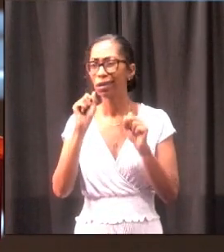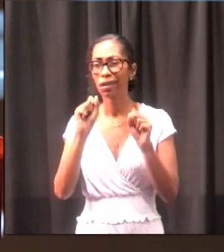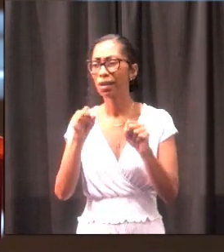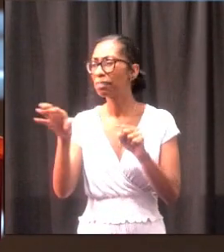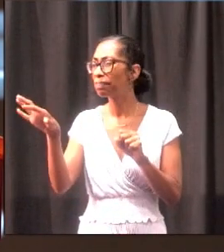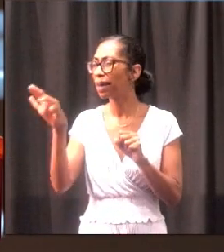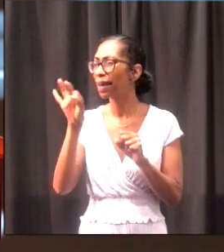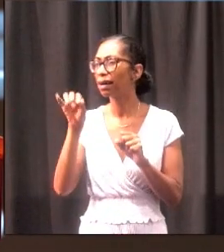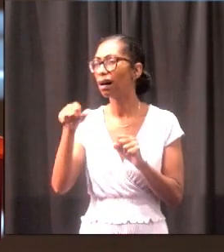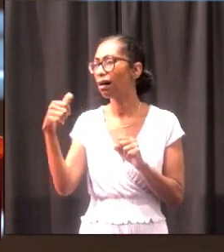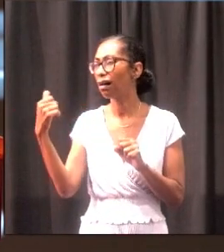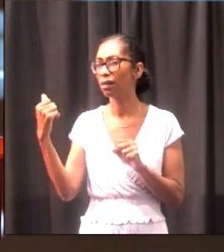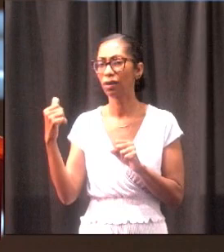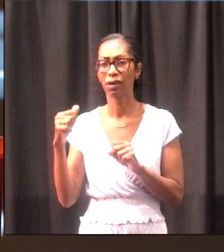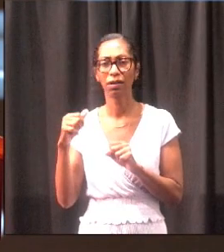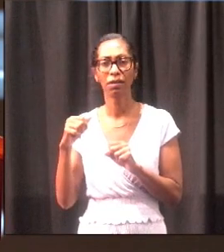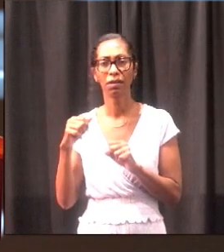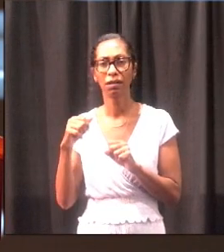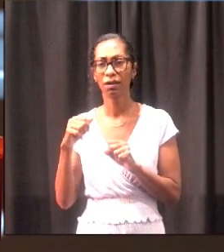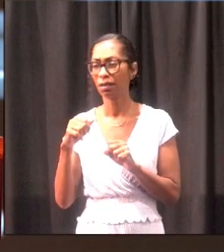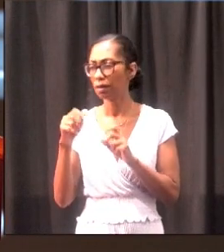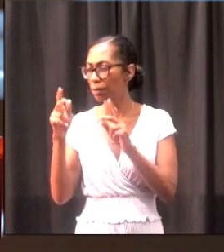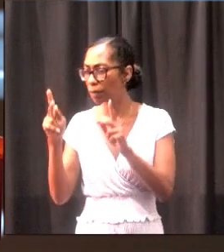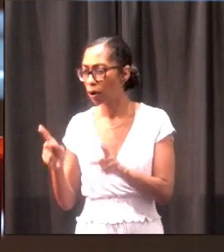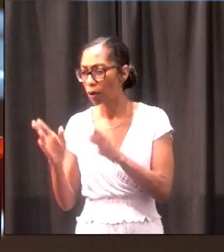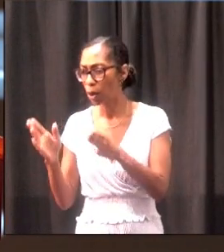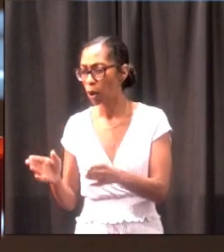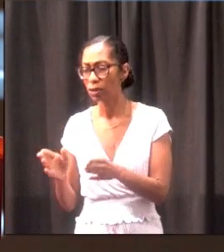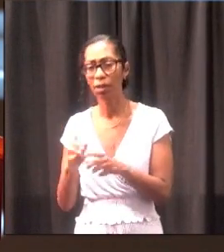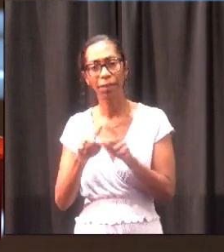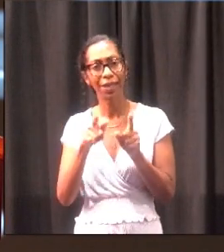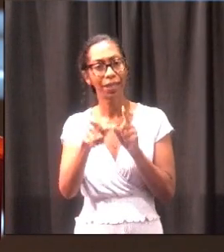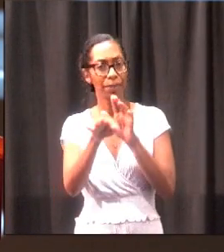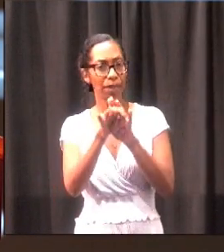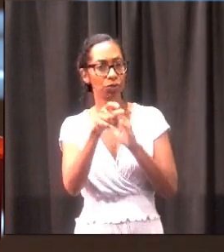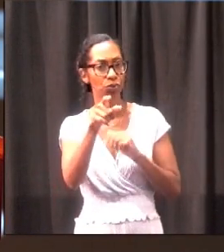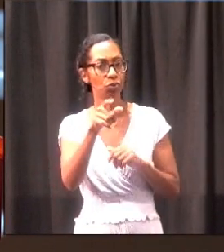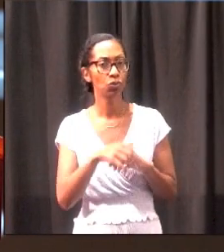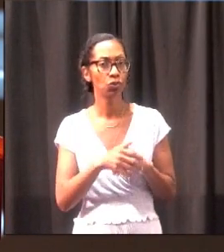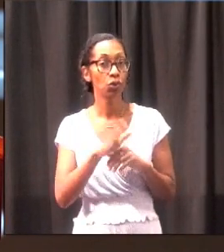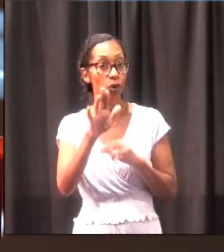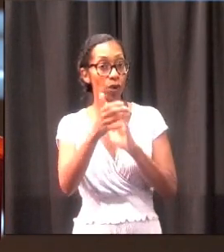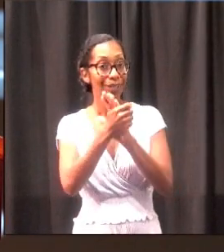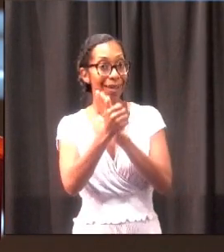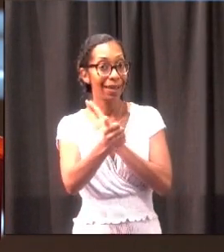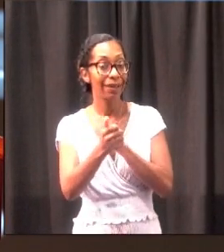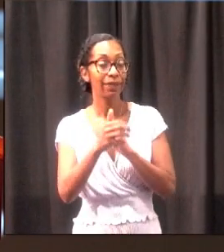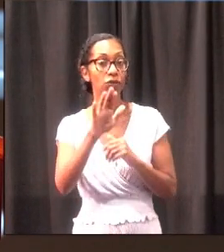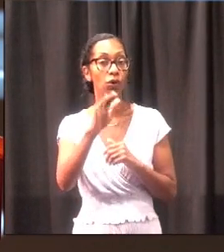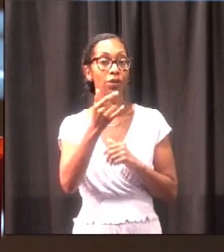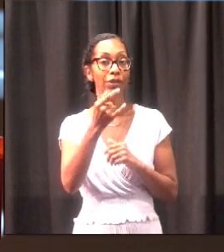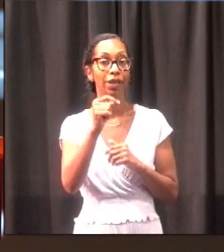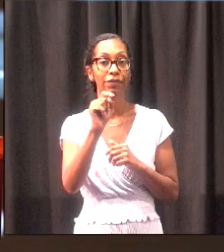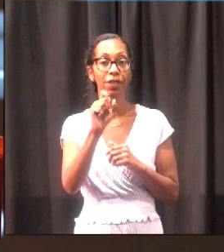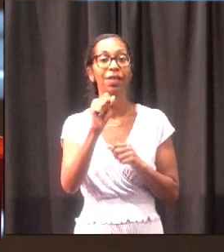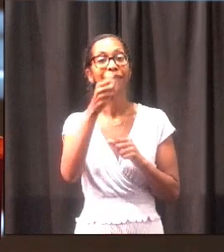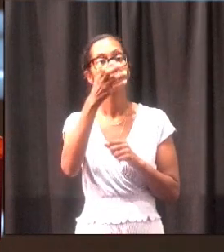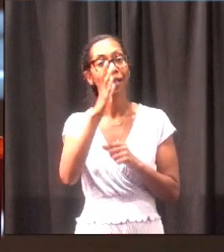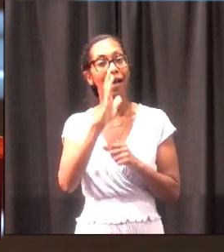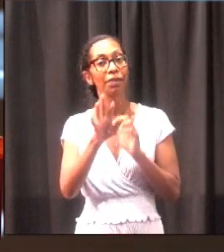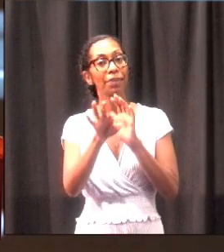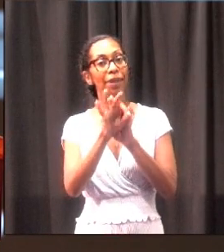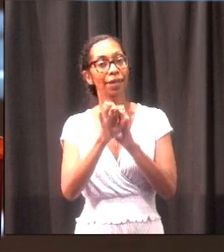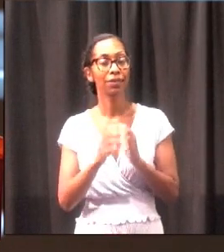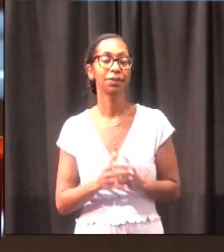He could have chosen any other vessel, but he chose you. The gift that you have and placed in you, he chose you. You